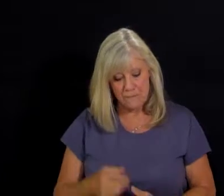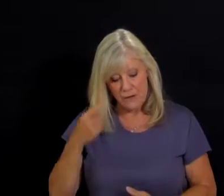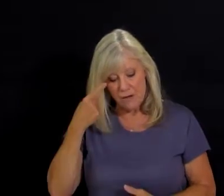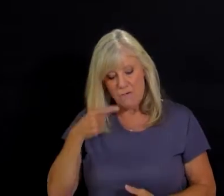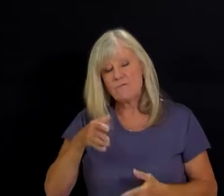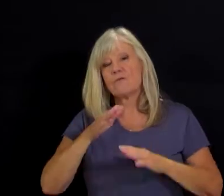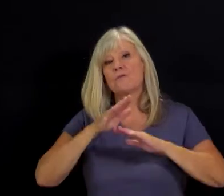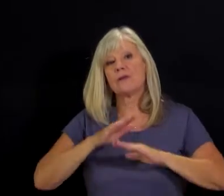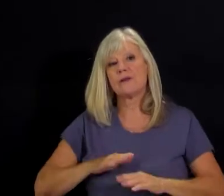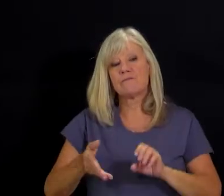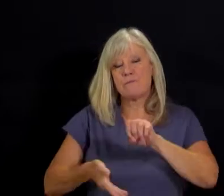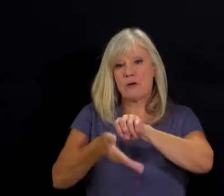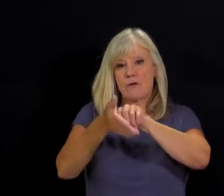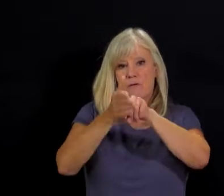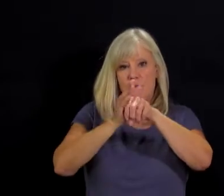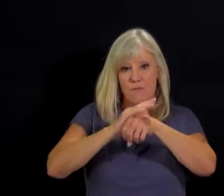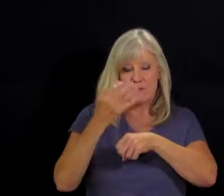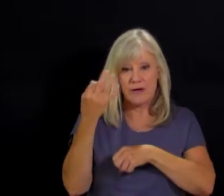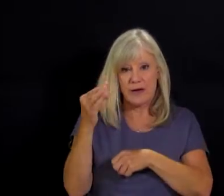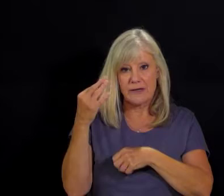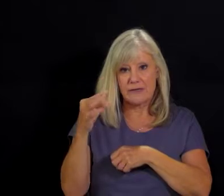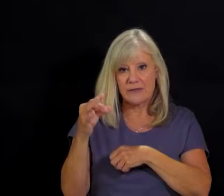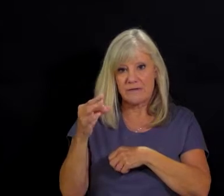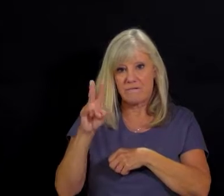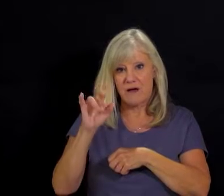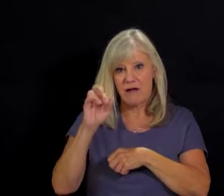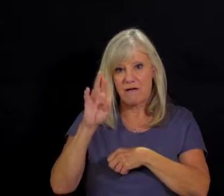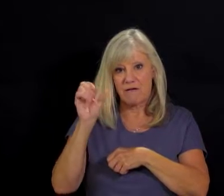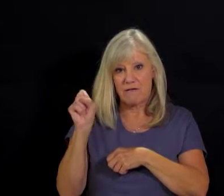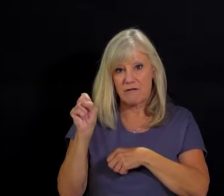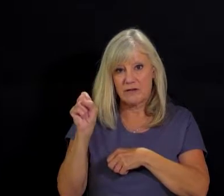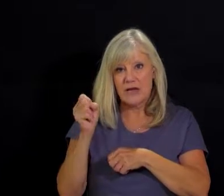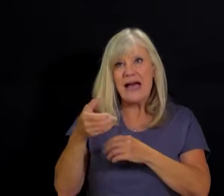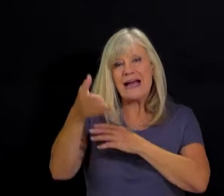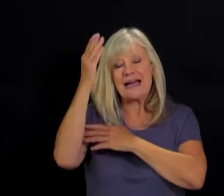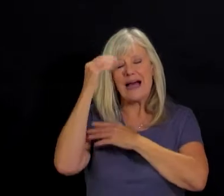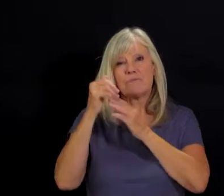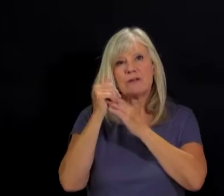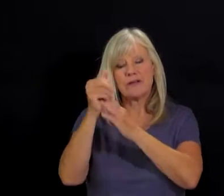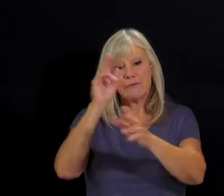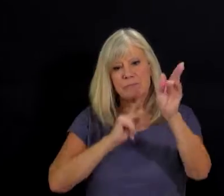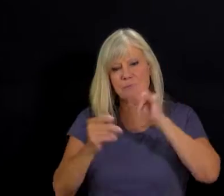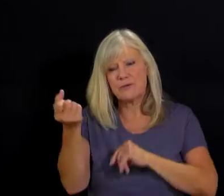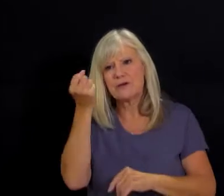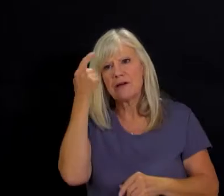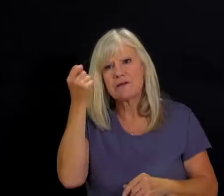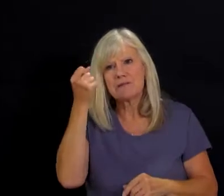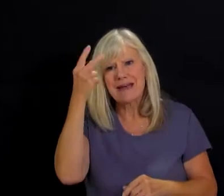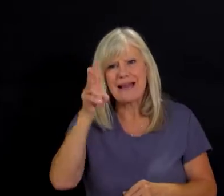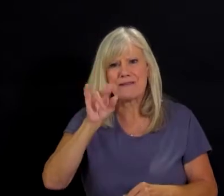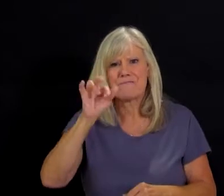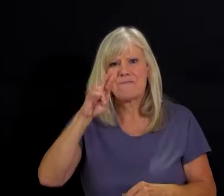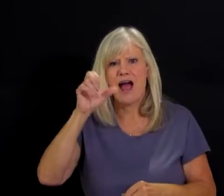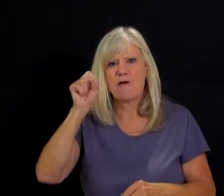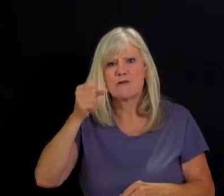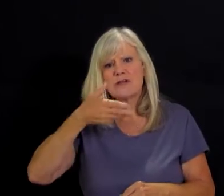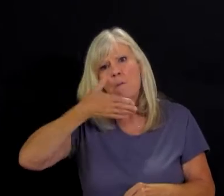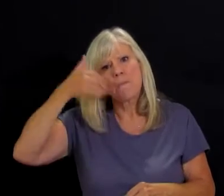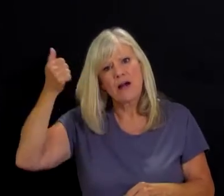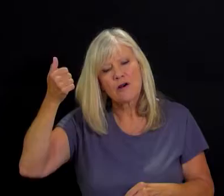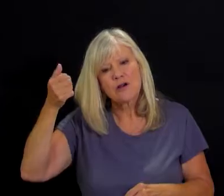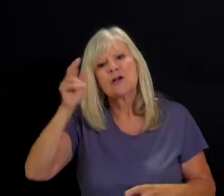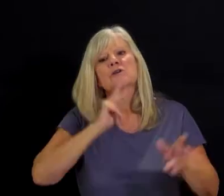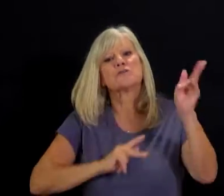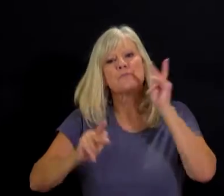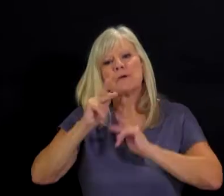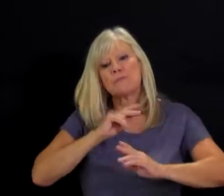from the COVID-19 coronavirus, that God will guide researchers to a better understanding of the virus, so that the human family